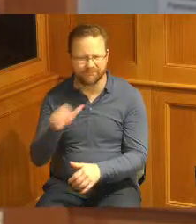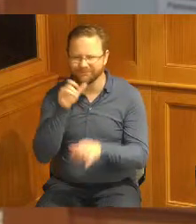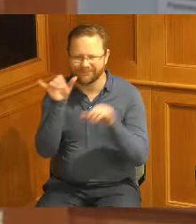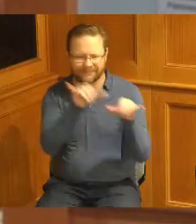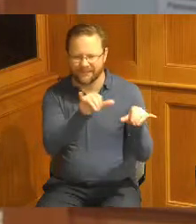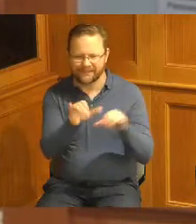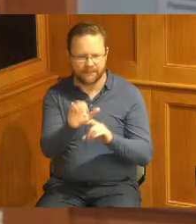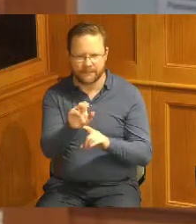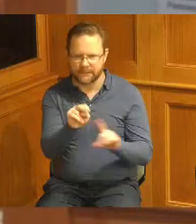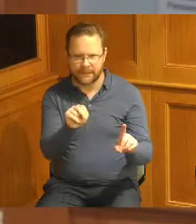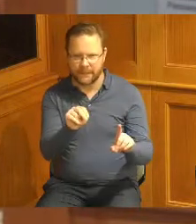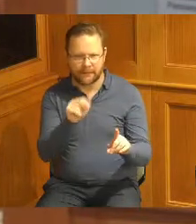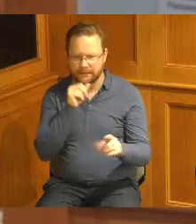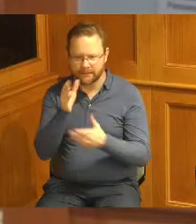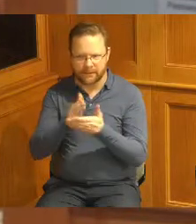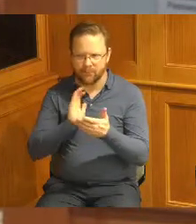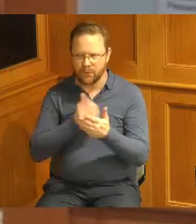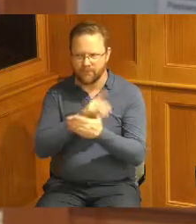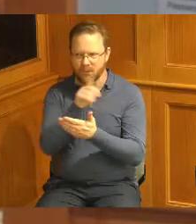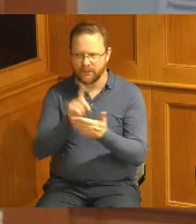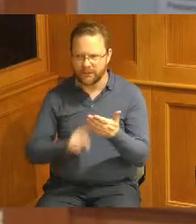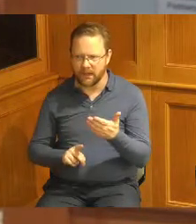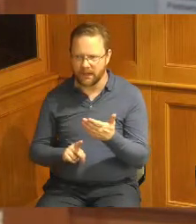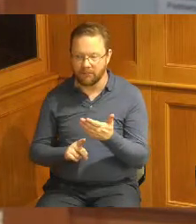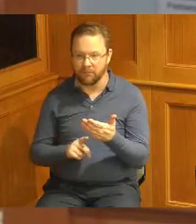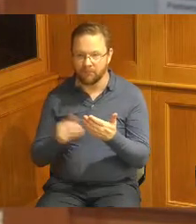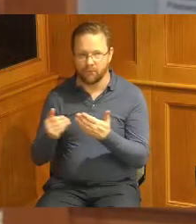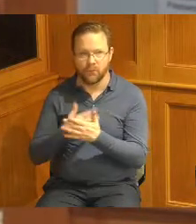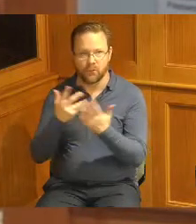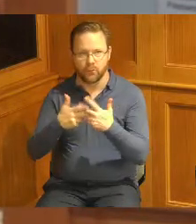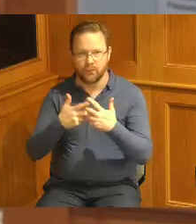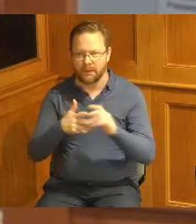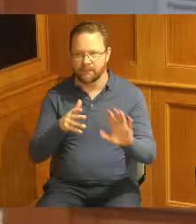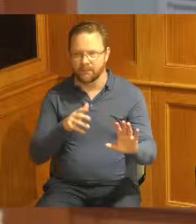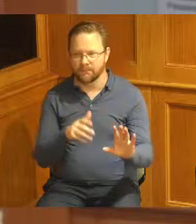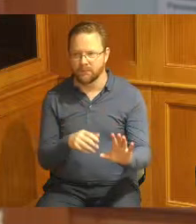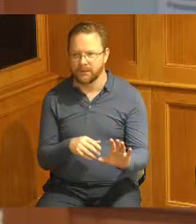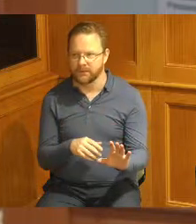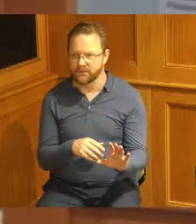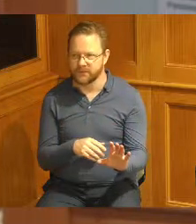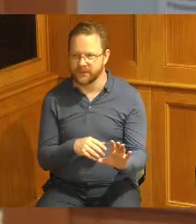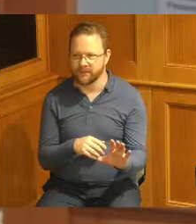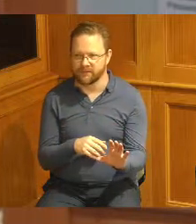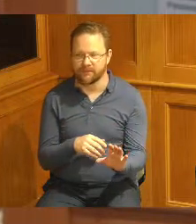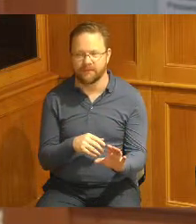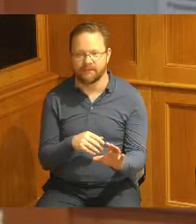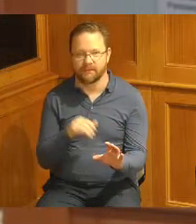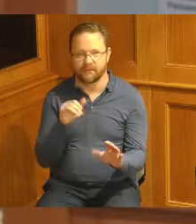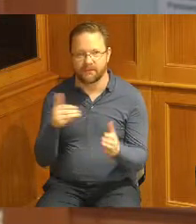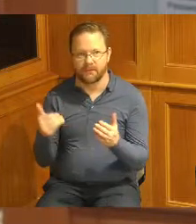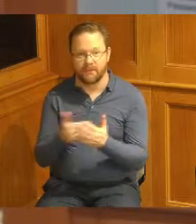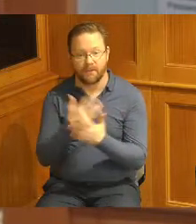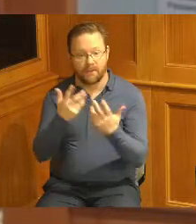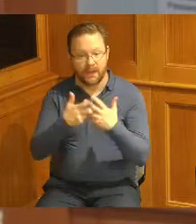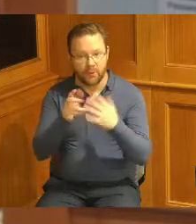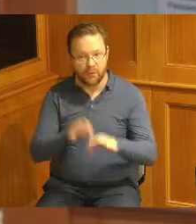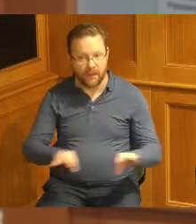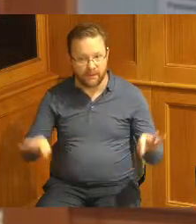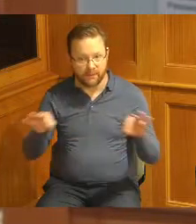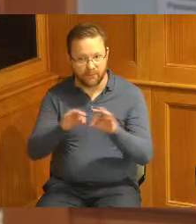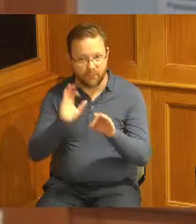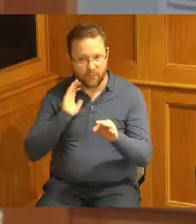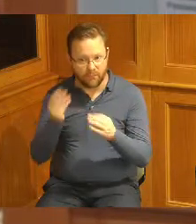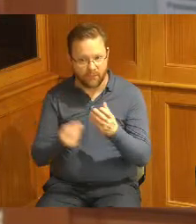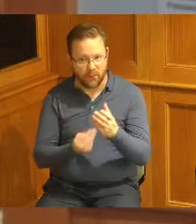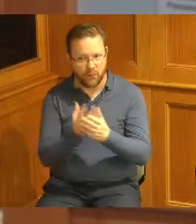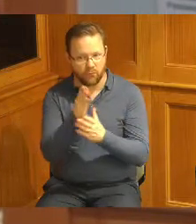Cincinnati. It is not part of our design for this new plant. Our new plant is important to our growth goals for the next 15 years and